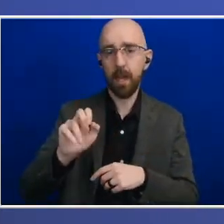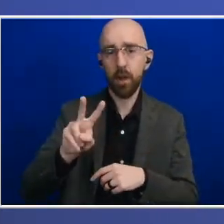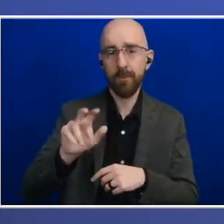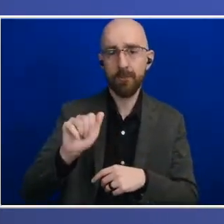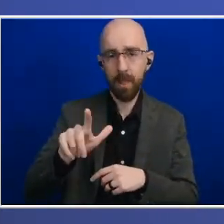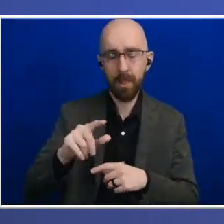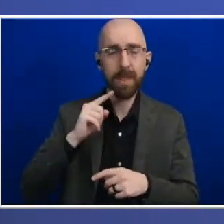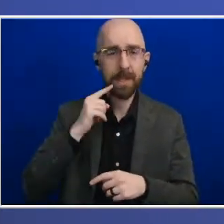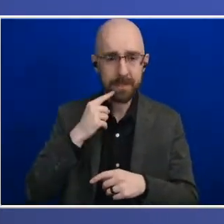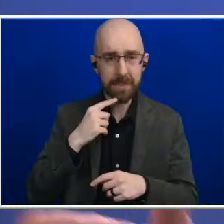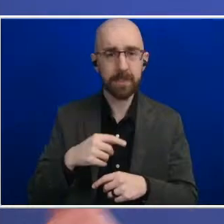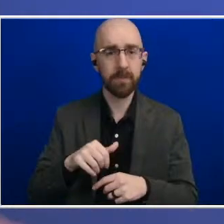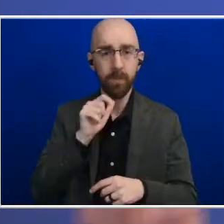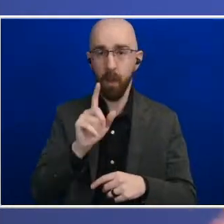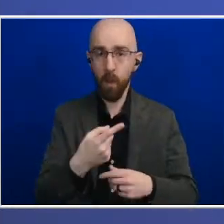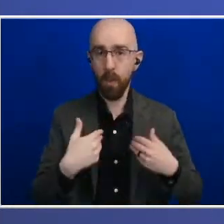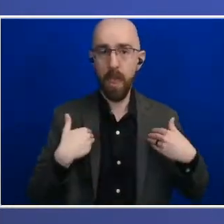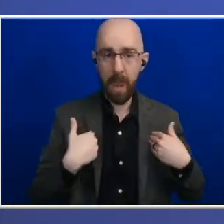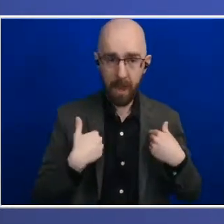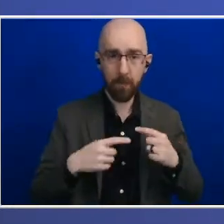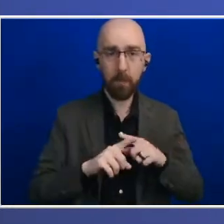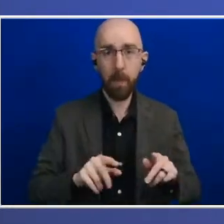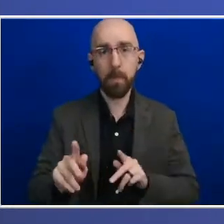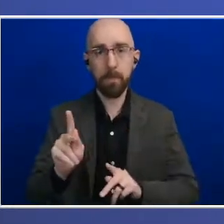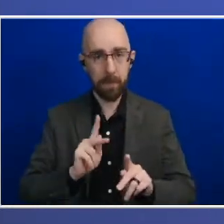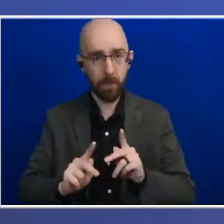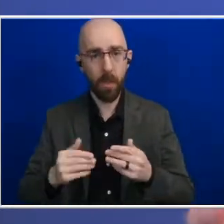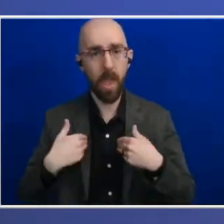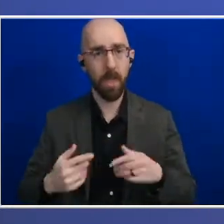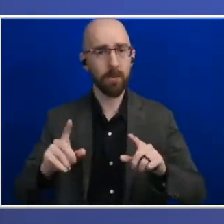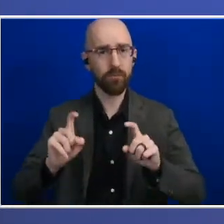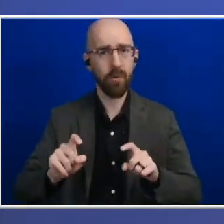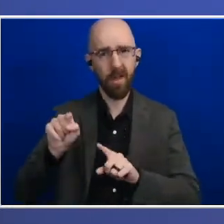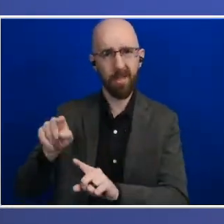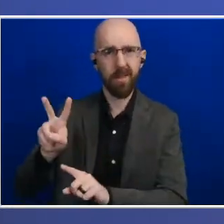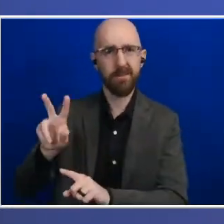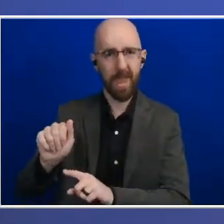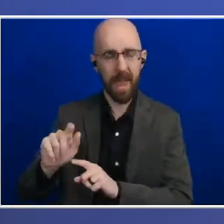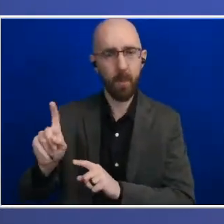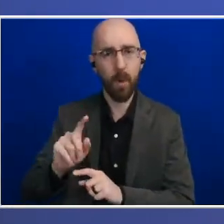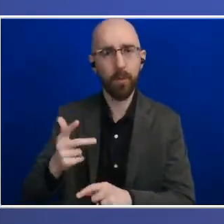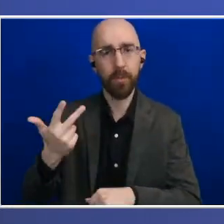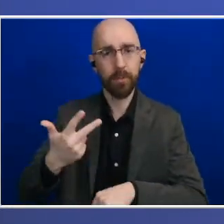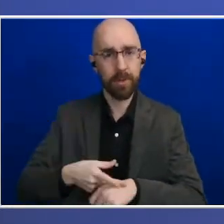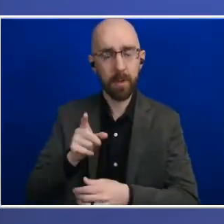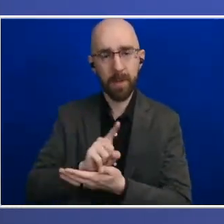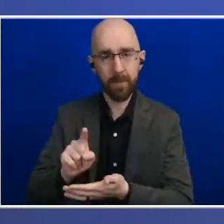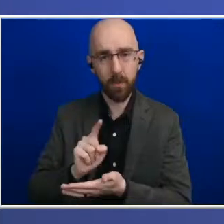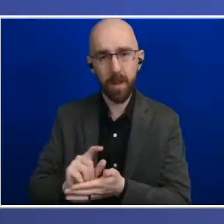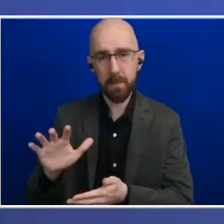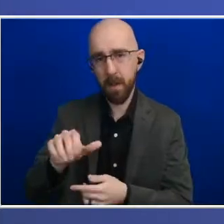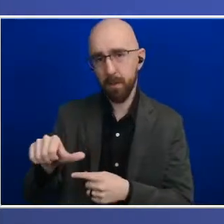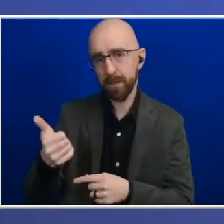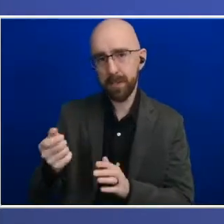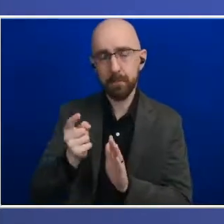animal model, but in people. We have a trial at the VA where 3 times a week, about 10 minutes at a session, can hopefully